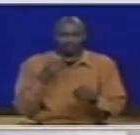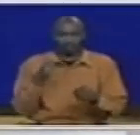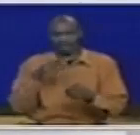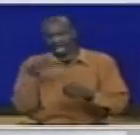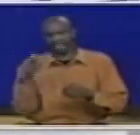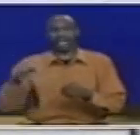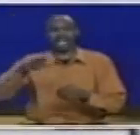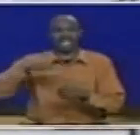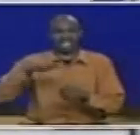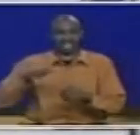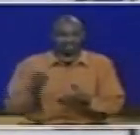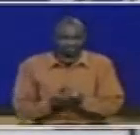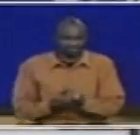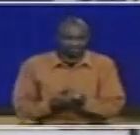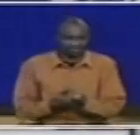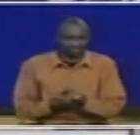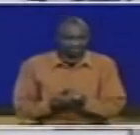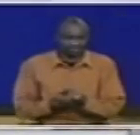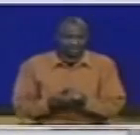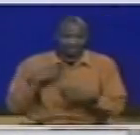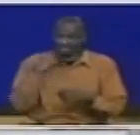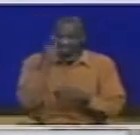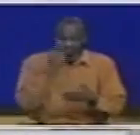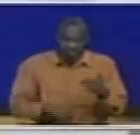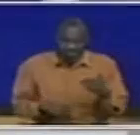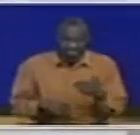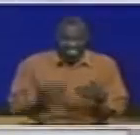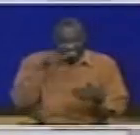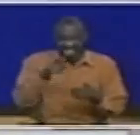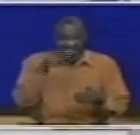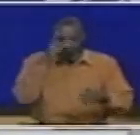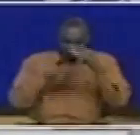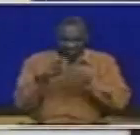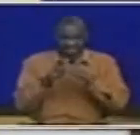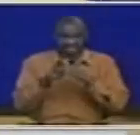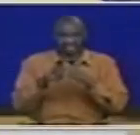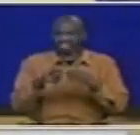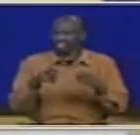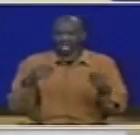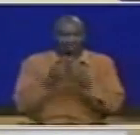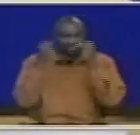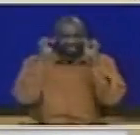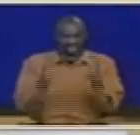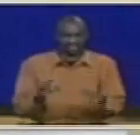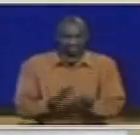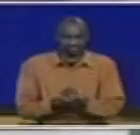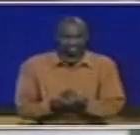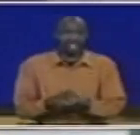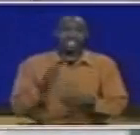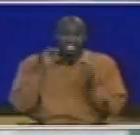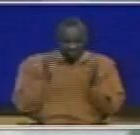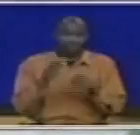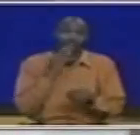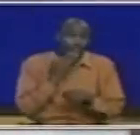ziwa Victoria. Mimi nasema huo utabiri tayari umepita. Should Luhya leaders implement